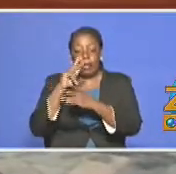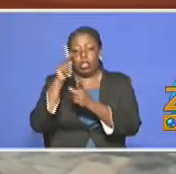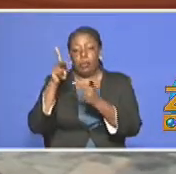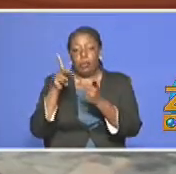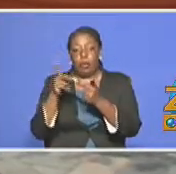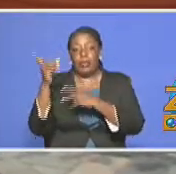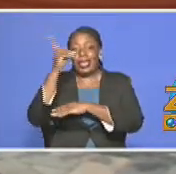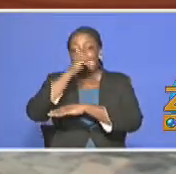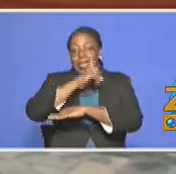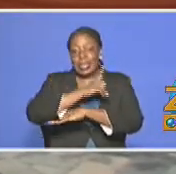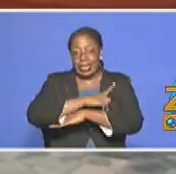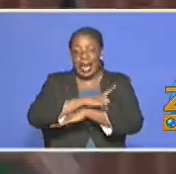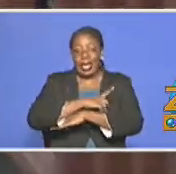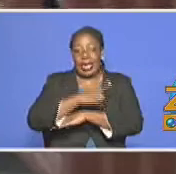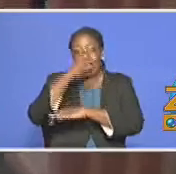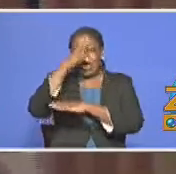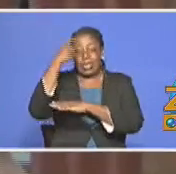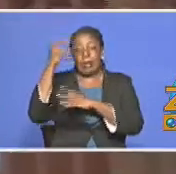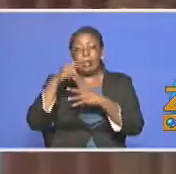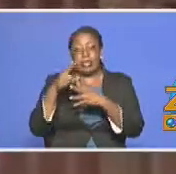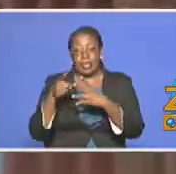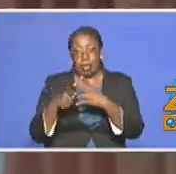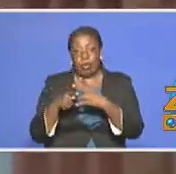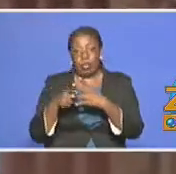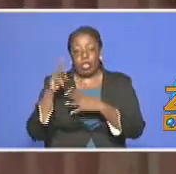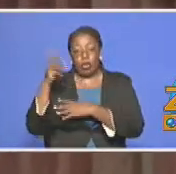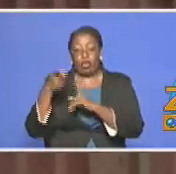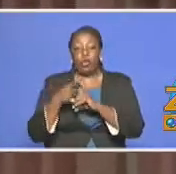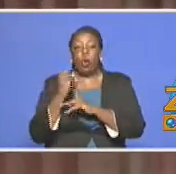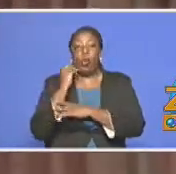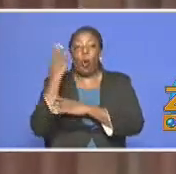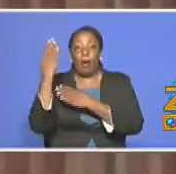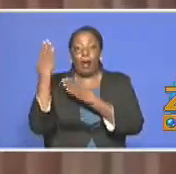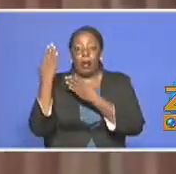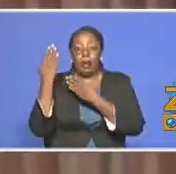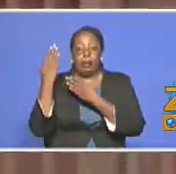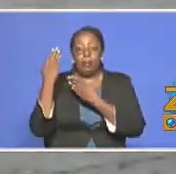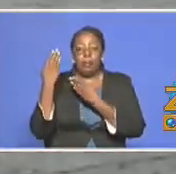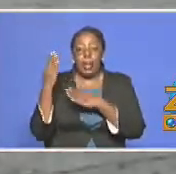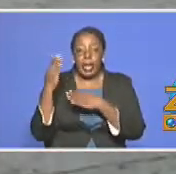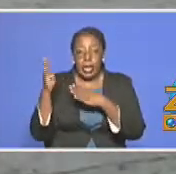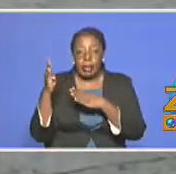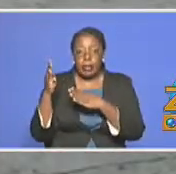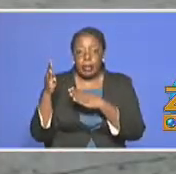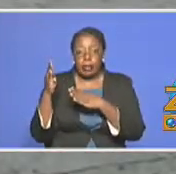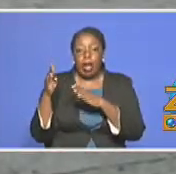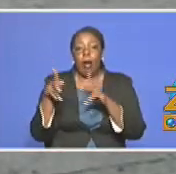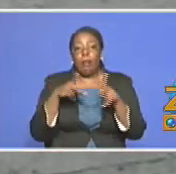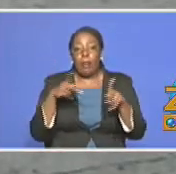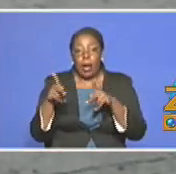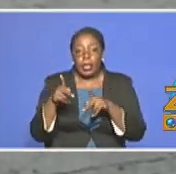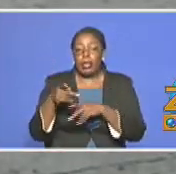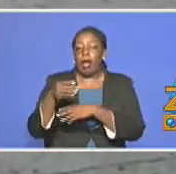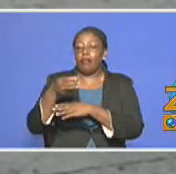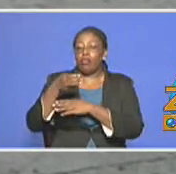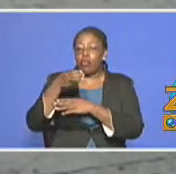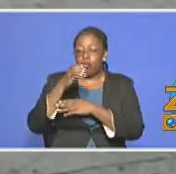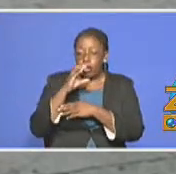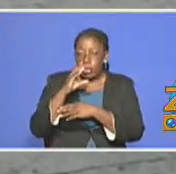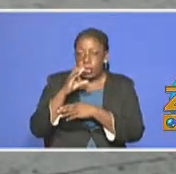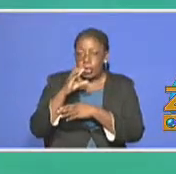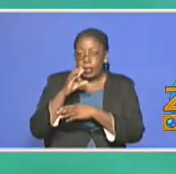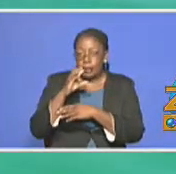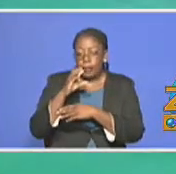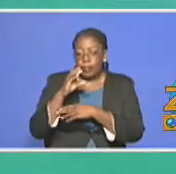summer series. Passengers will be greeted to a warm Bahamian party in the backyard, which includes drinks courtesy of Commonwealth